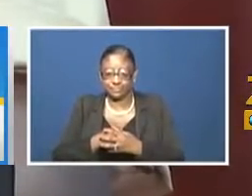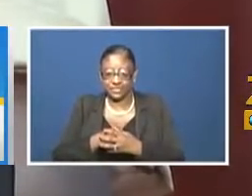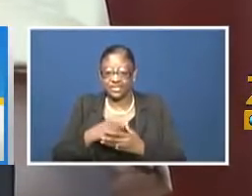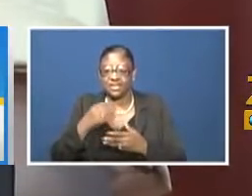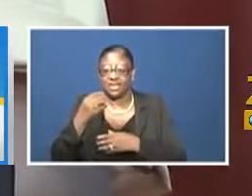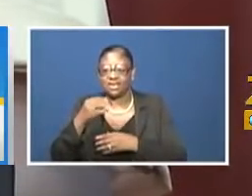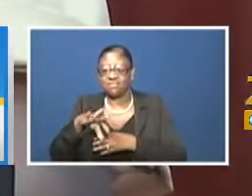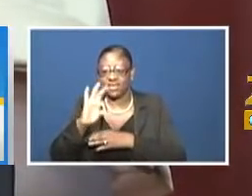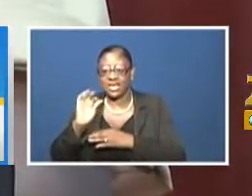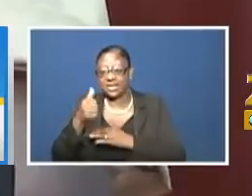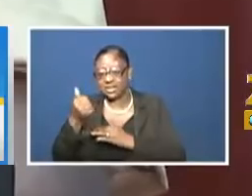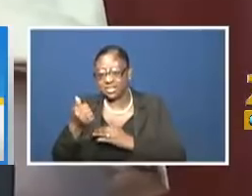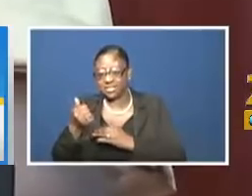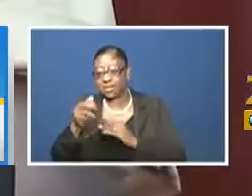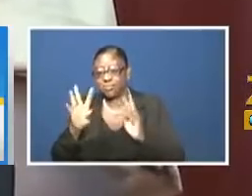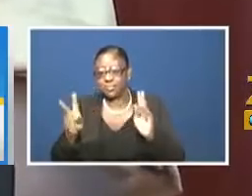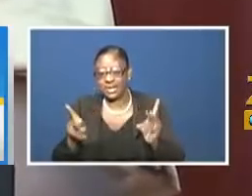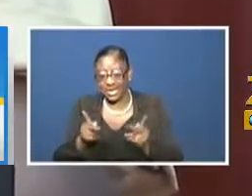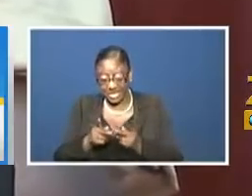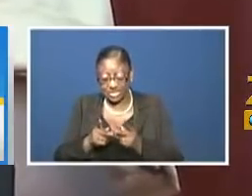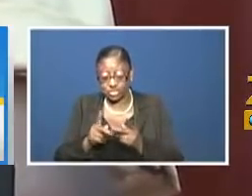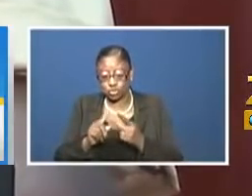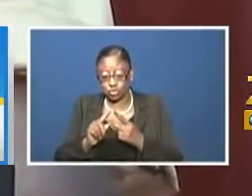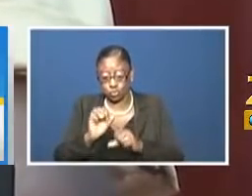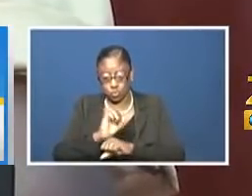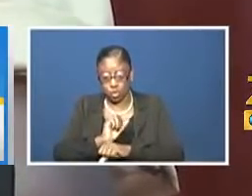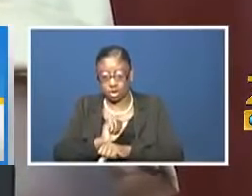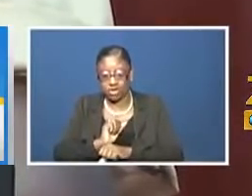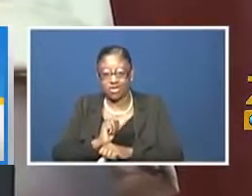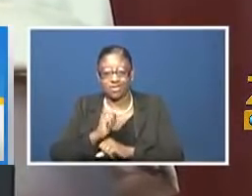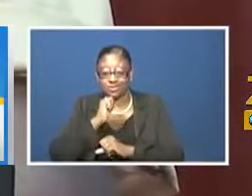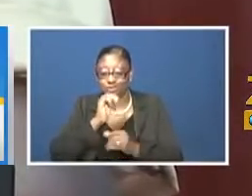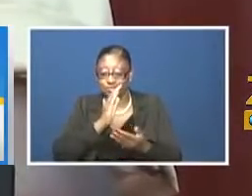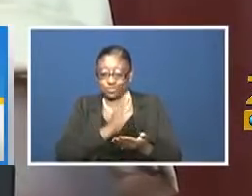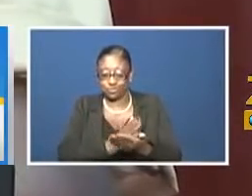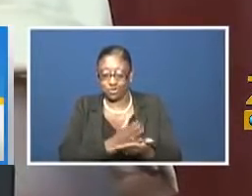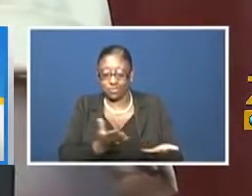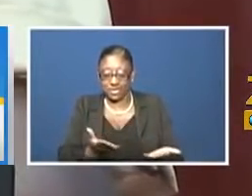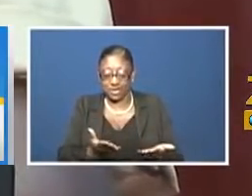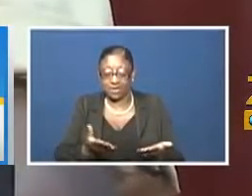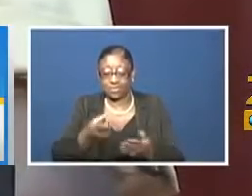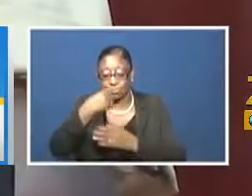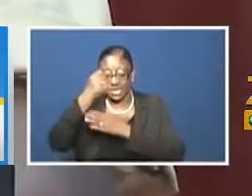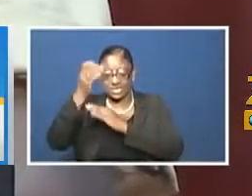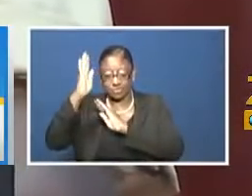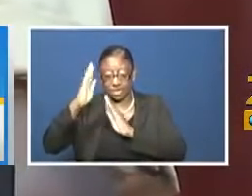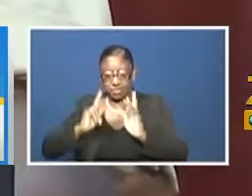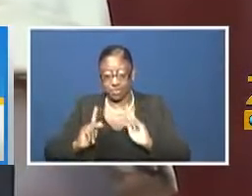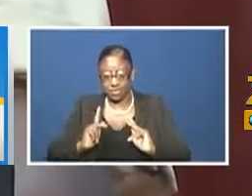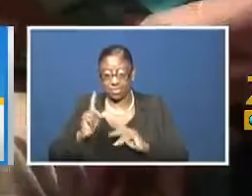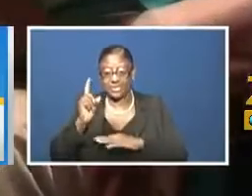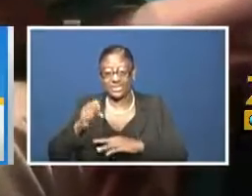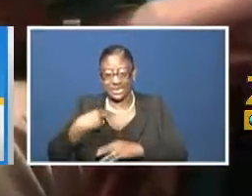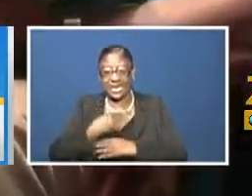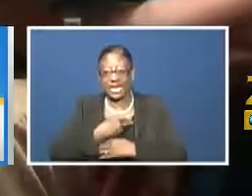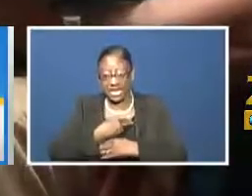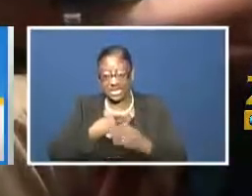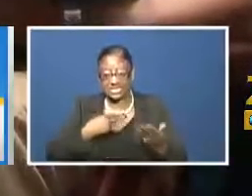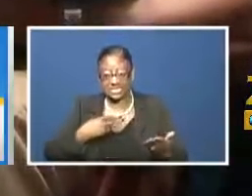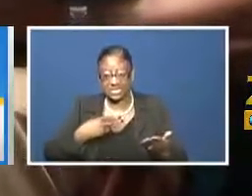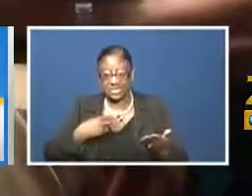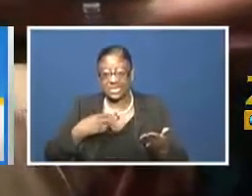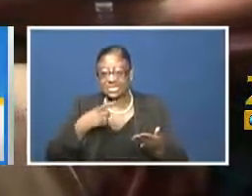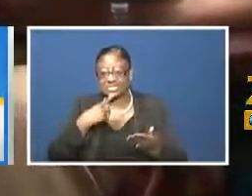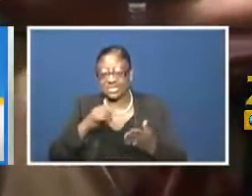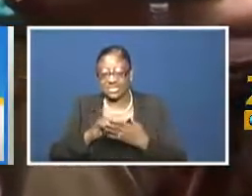find somewhere else to work. Do not be a hindrance, because the Bahamian people need us. Paul Roll and